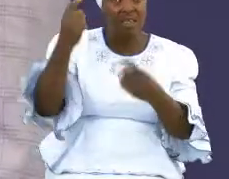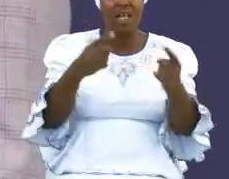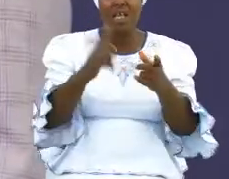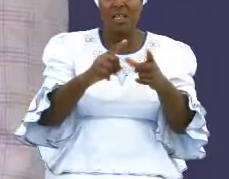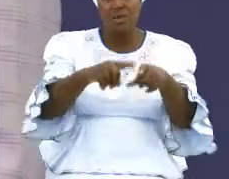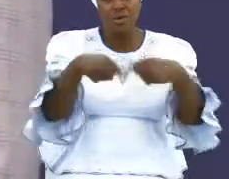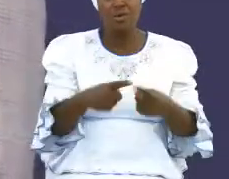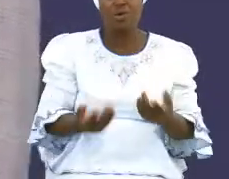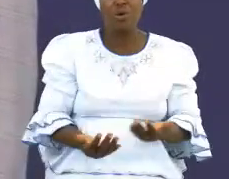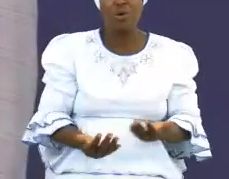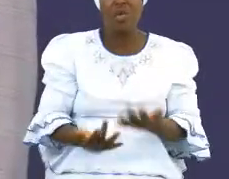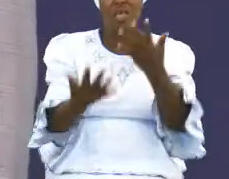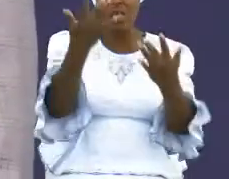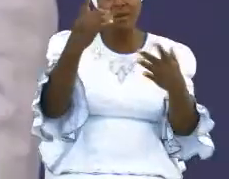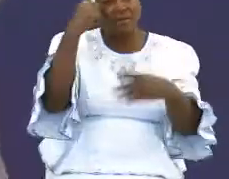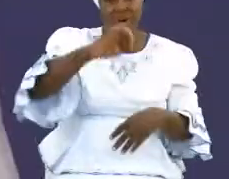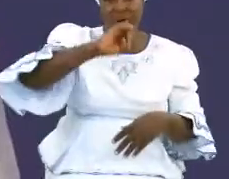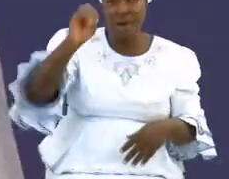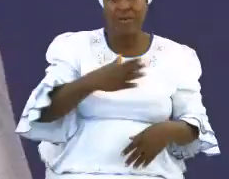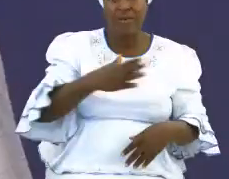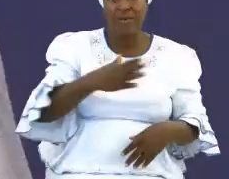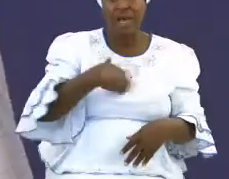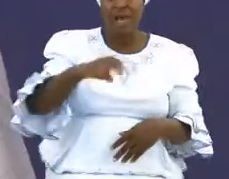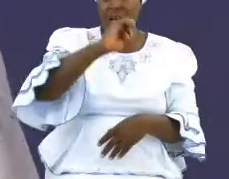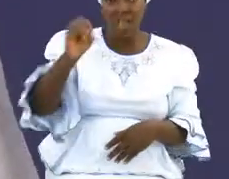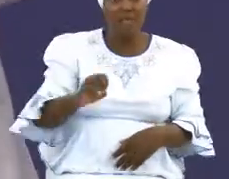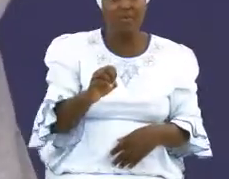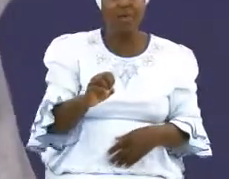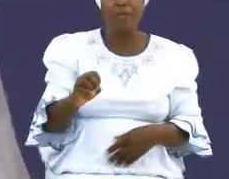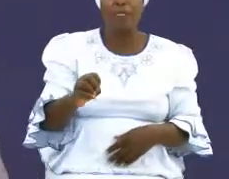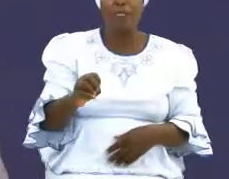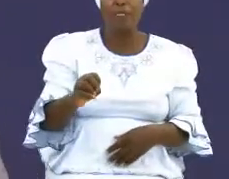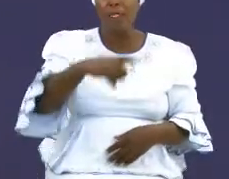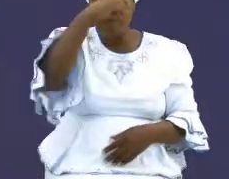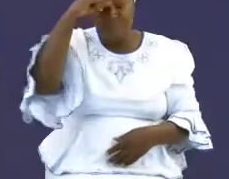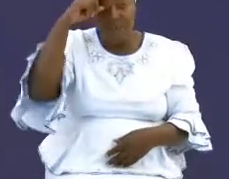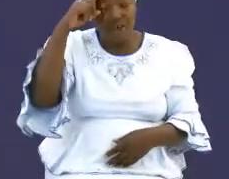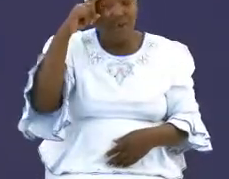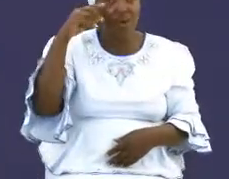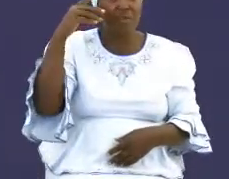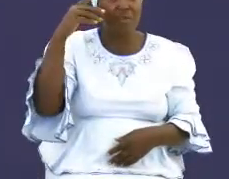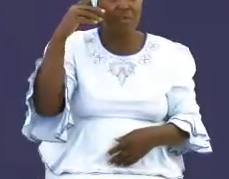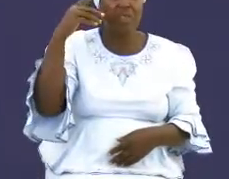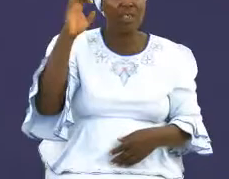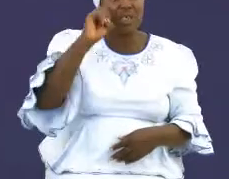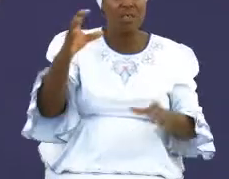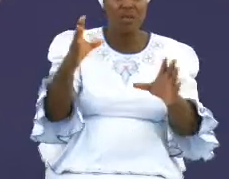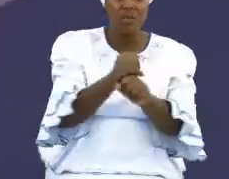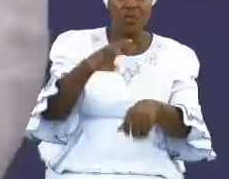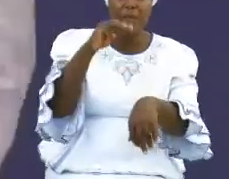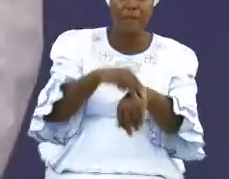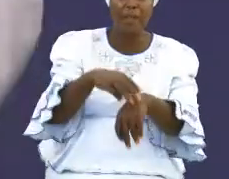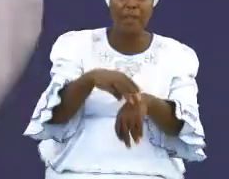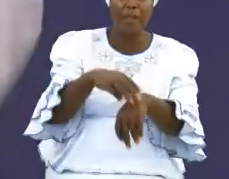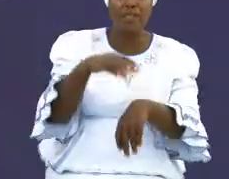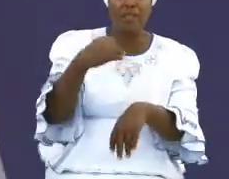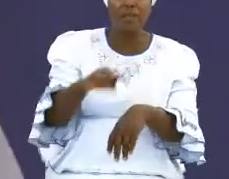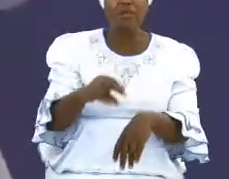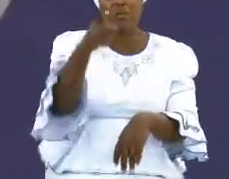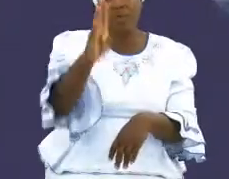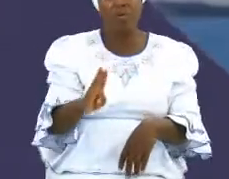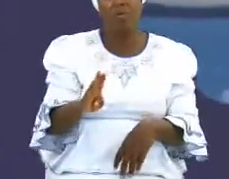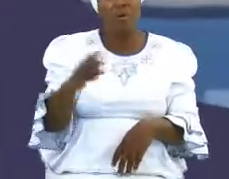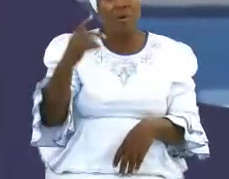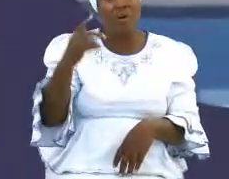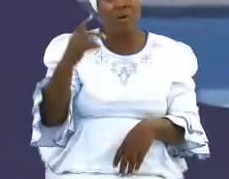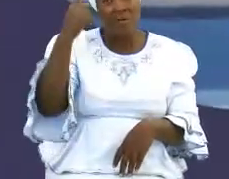hell forever and ever because he took the message of God for